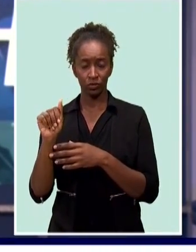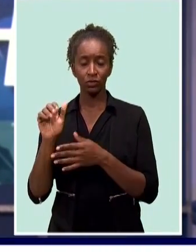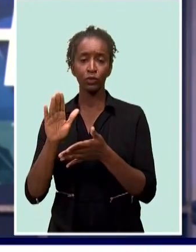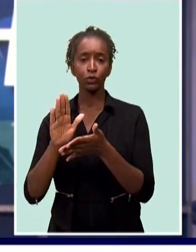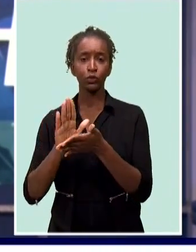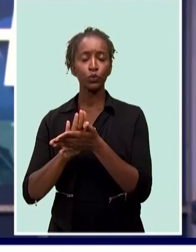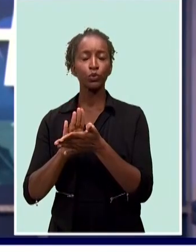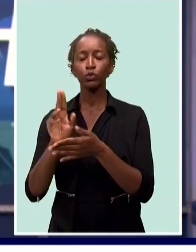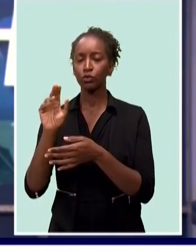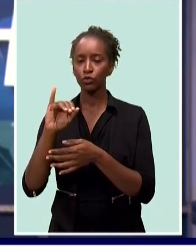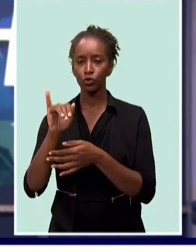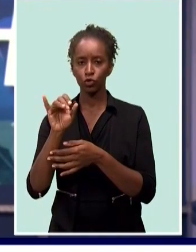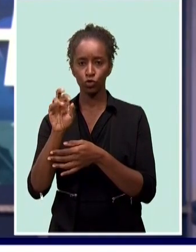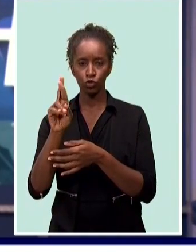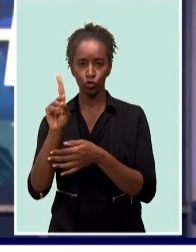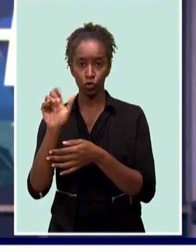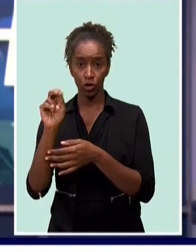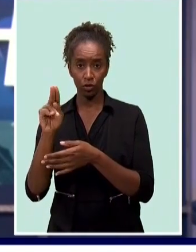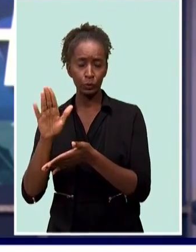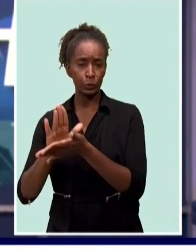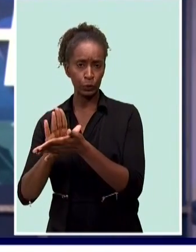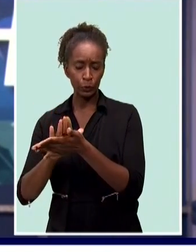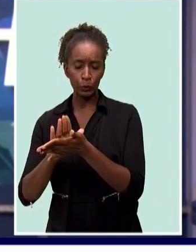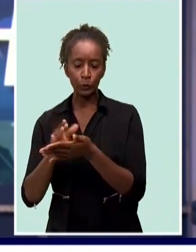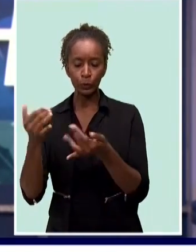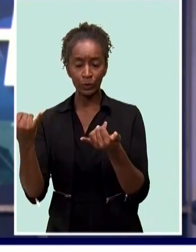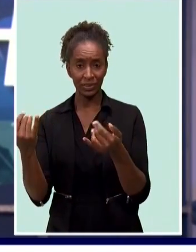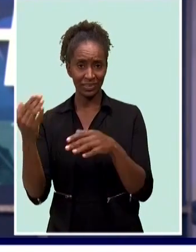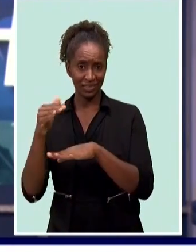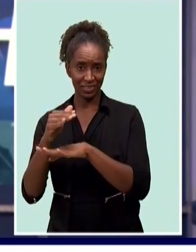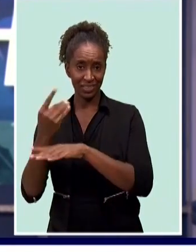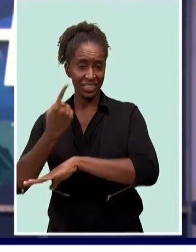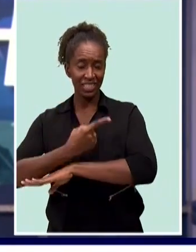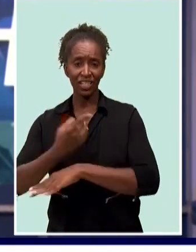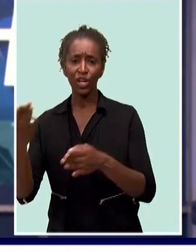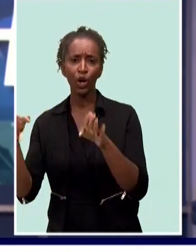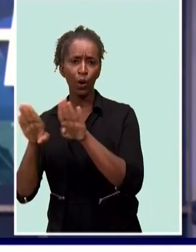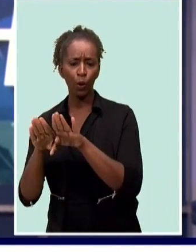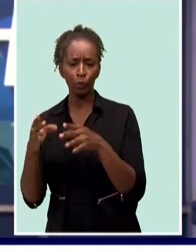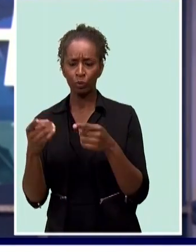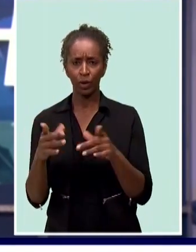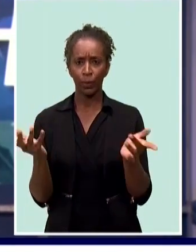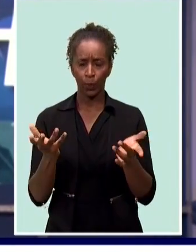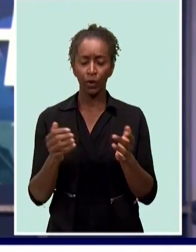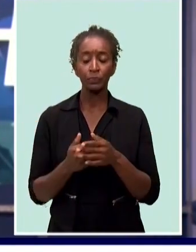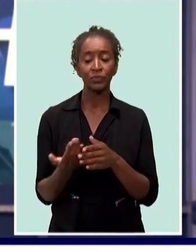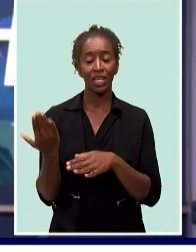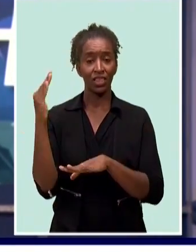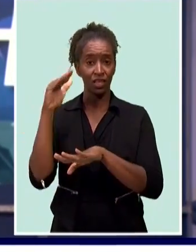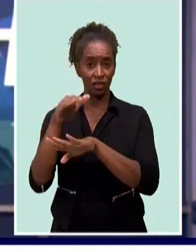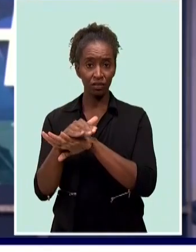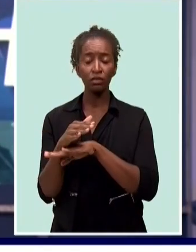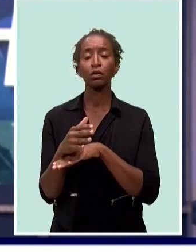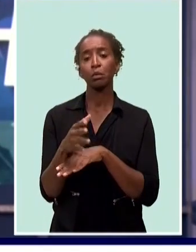this follows an unfortunate incident at that school last night. Now, according to reports, a man went onto the school compound, went into the